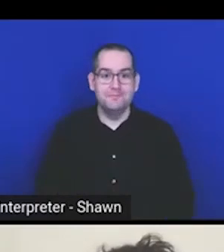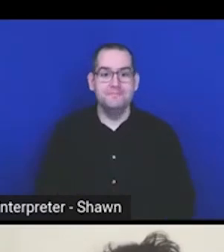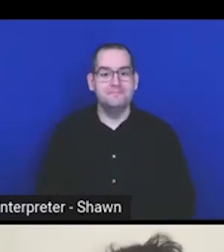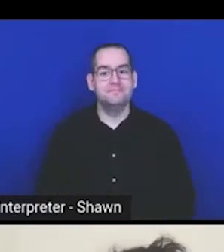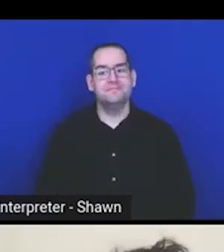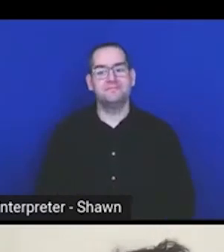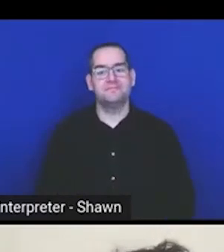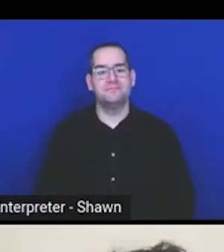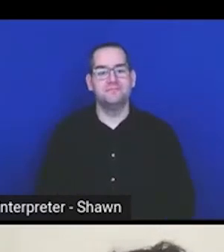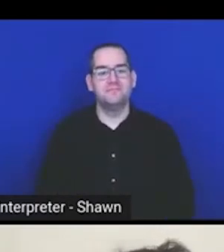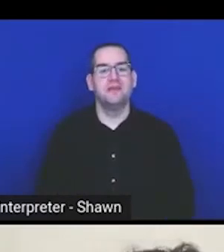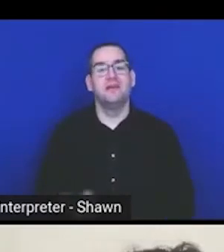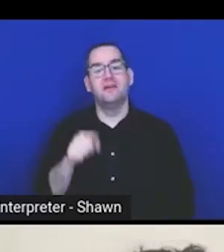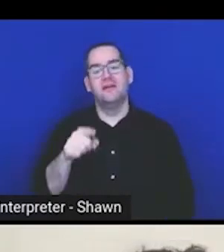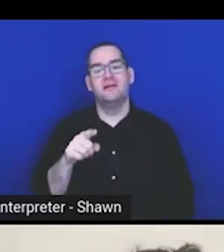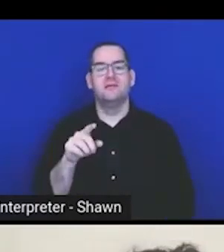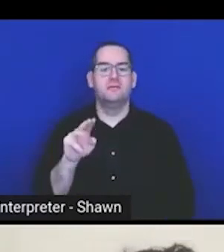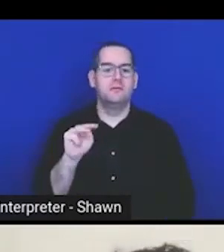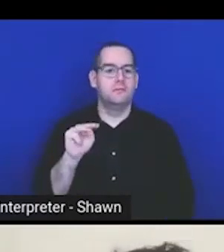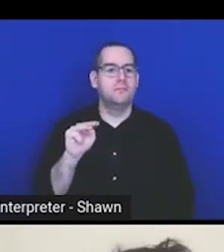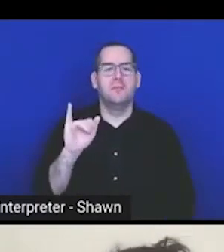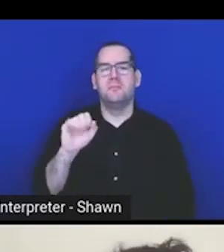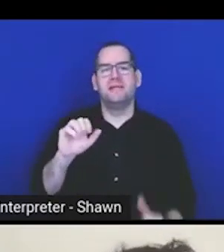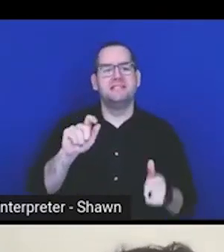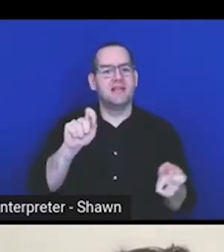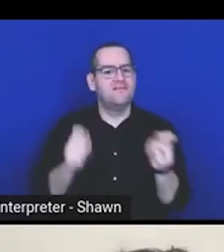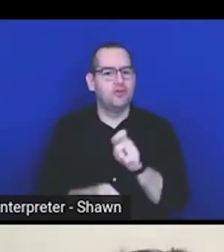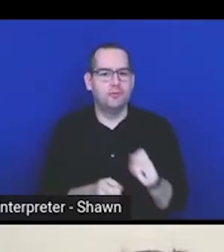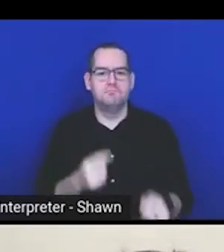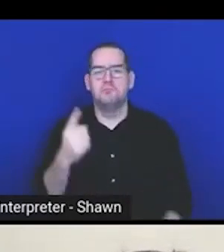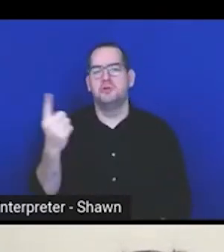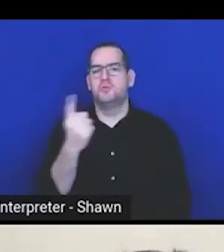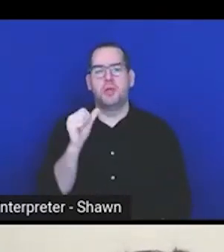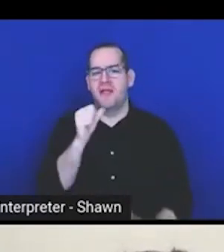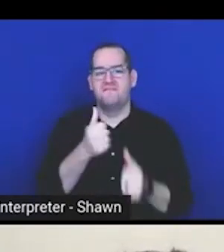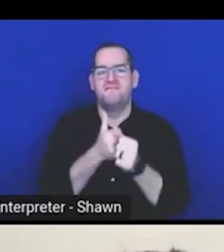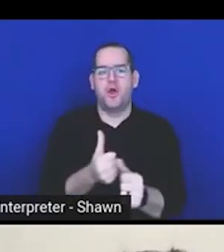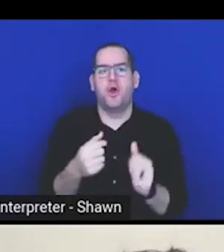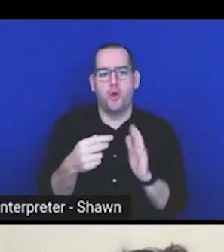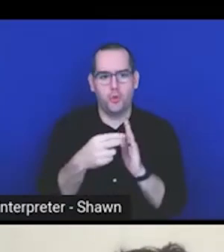these misconfigurations, if somebody, let's say, doesn't comply with these rules,